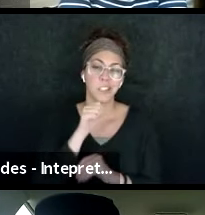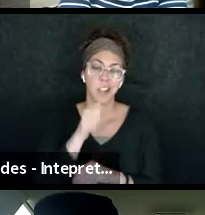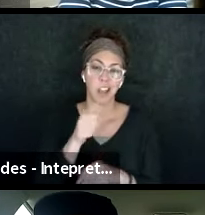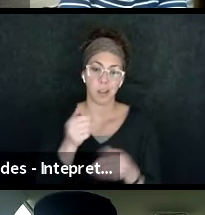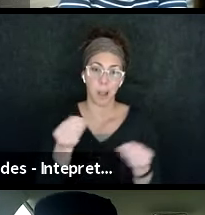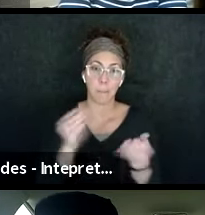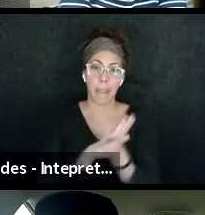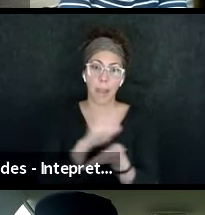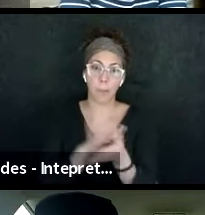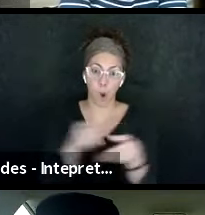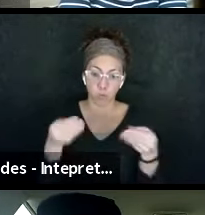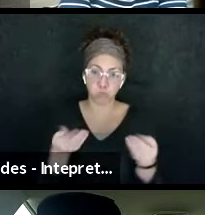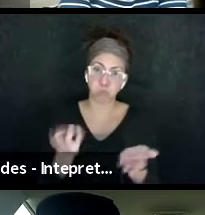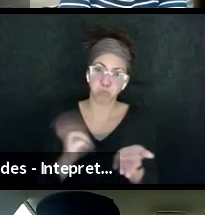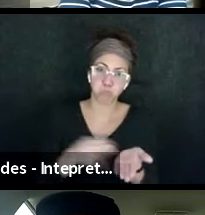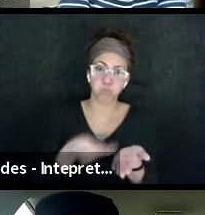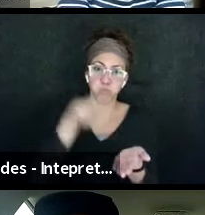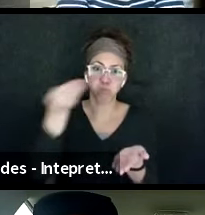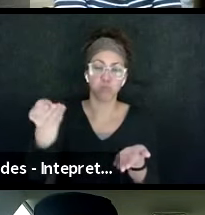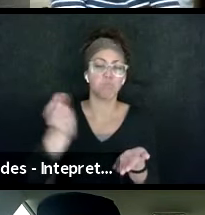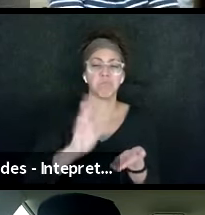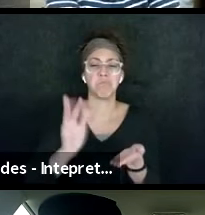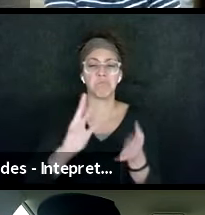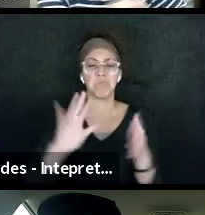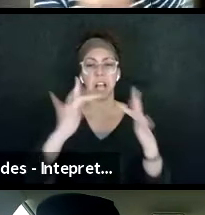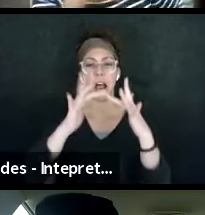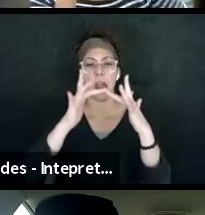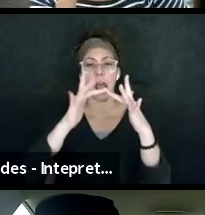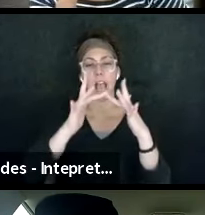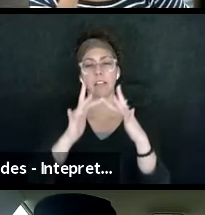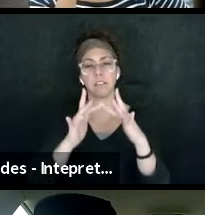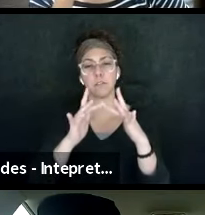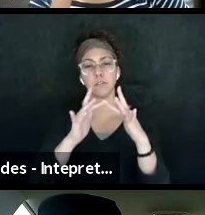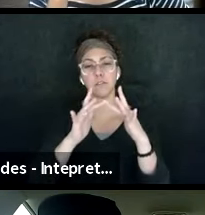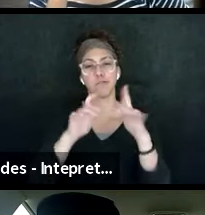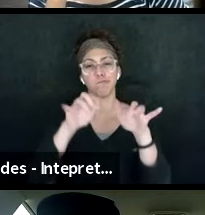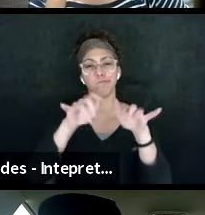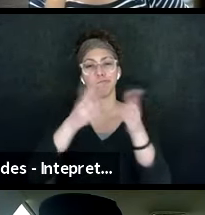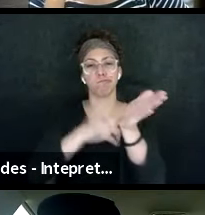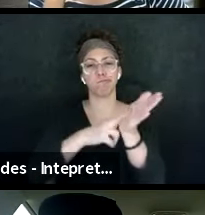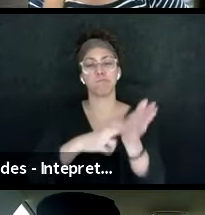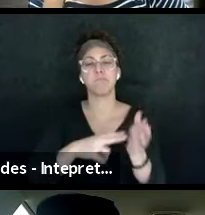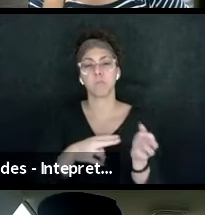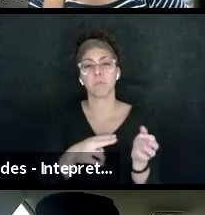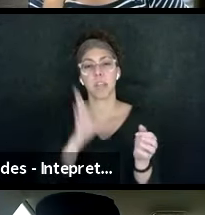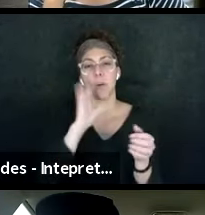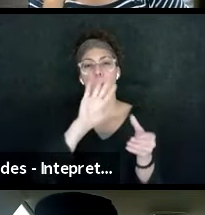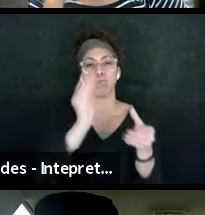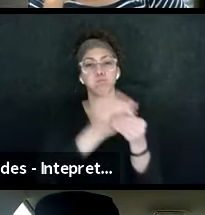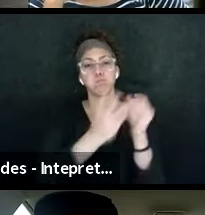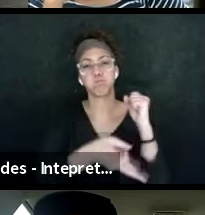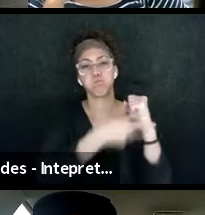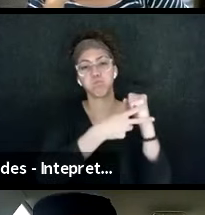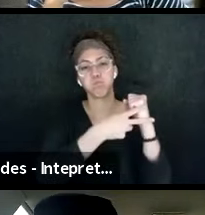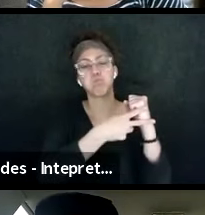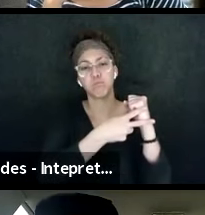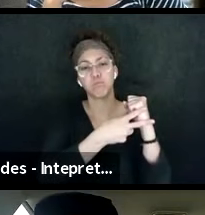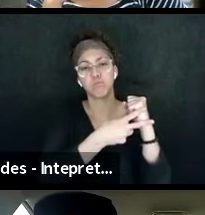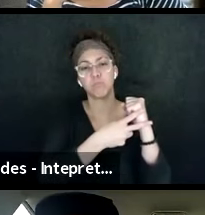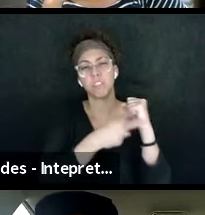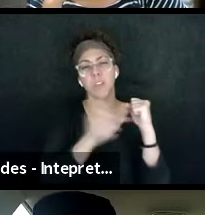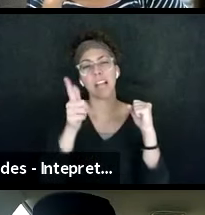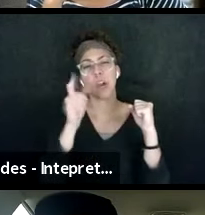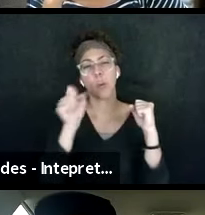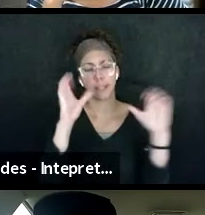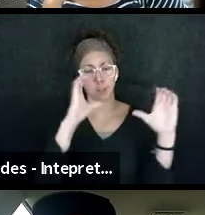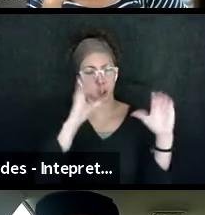be online virtual signature, and then we'll archive it so that we can search the database to